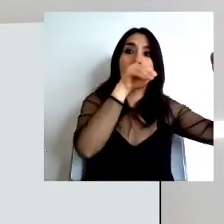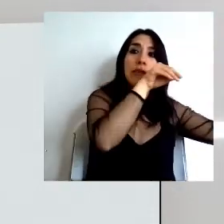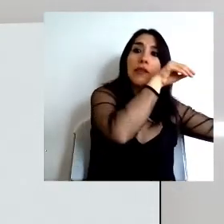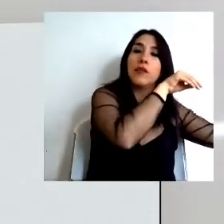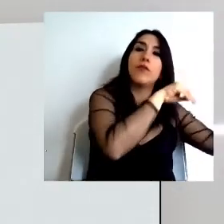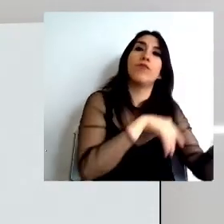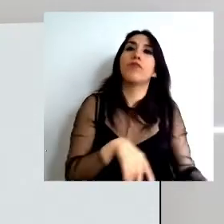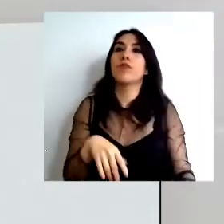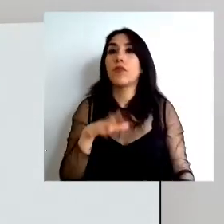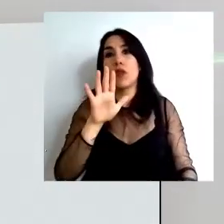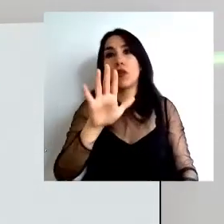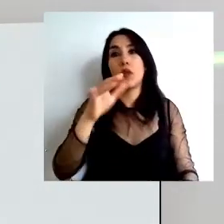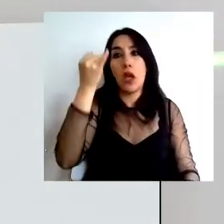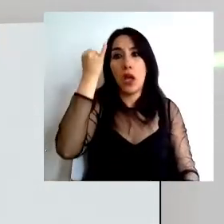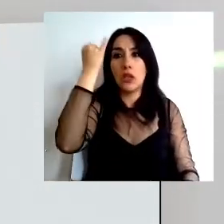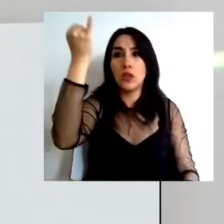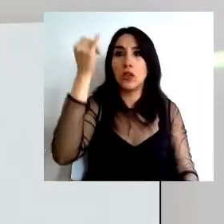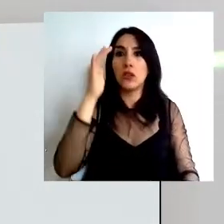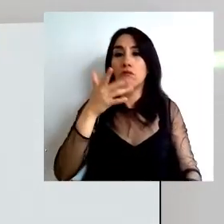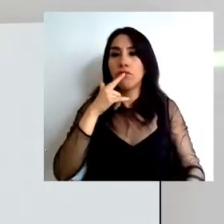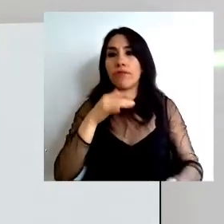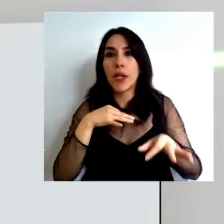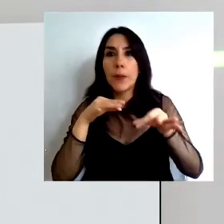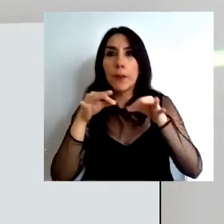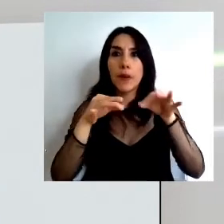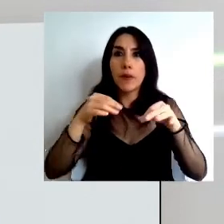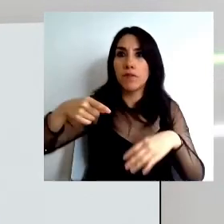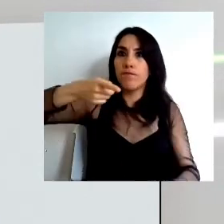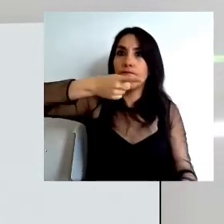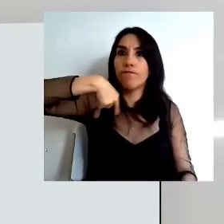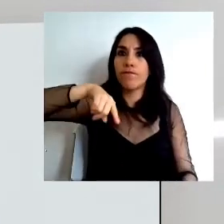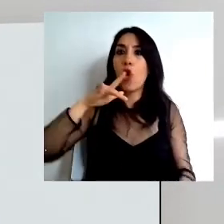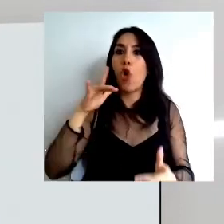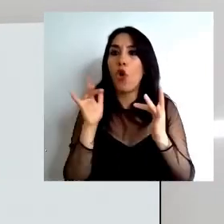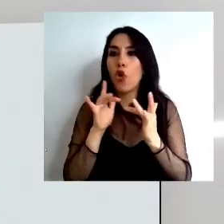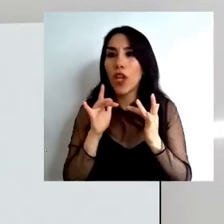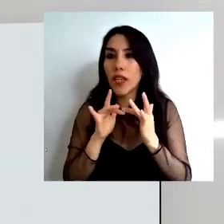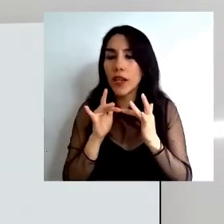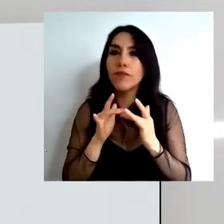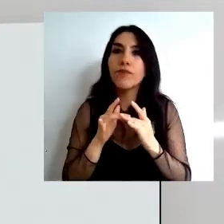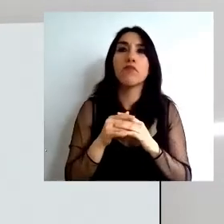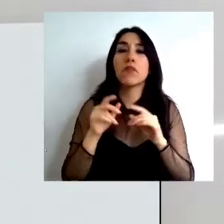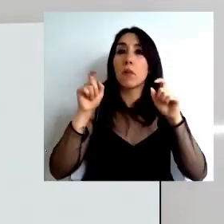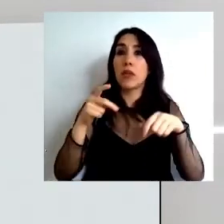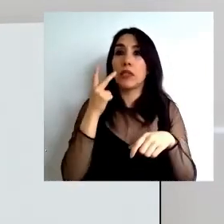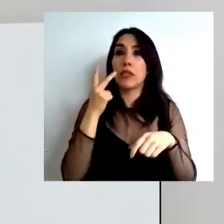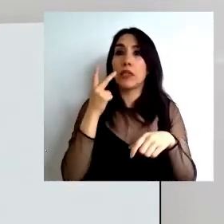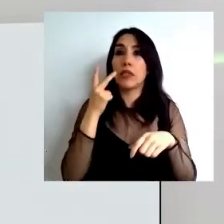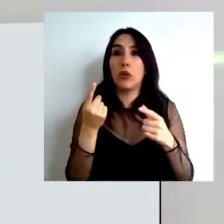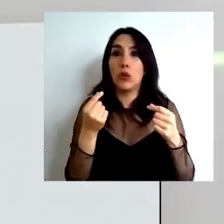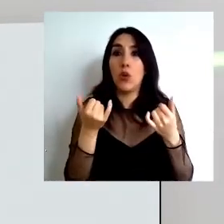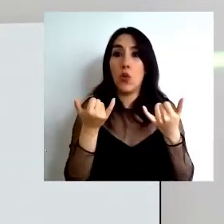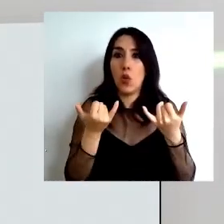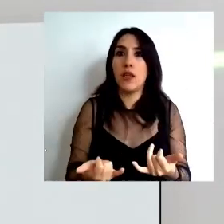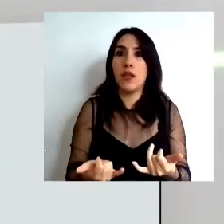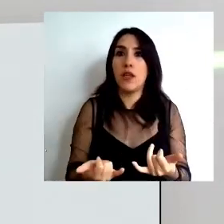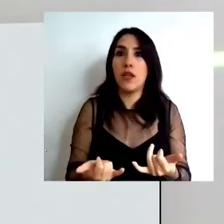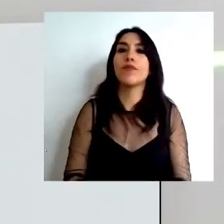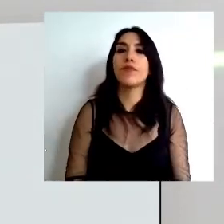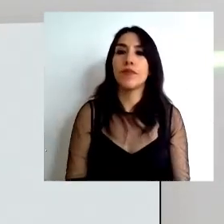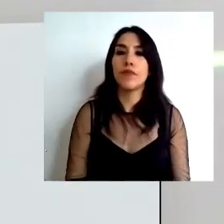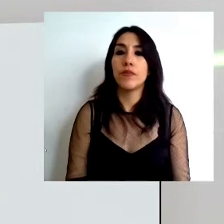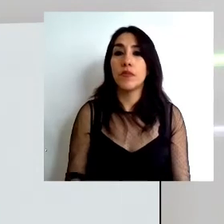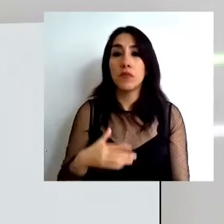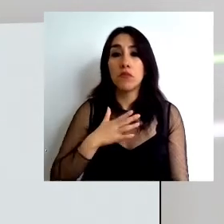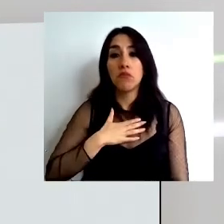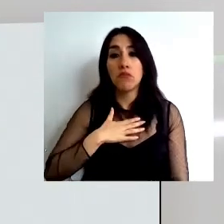decided to take this, and also on the structural focus we decided to take a social franchise